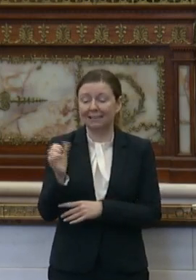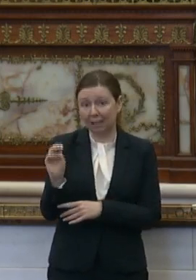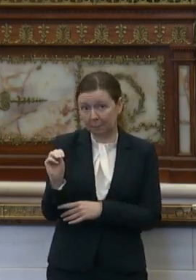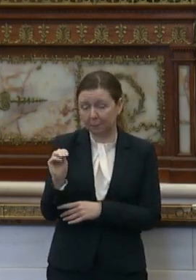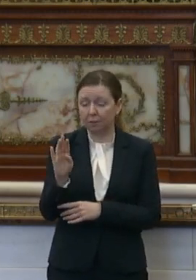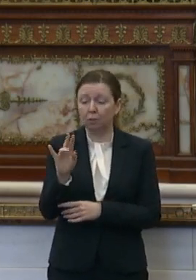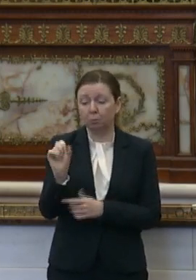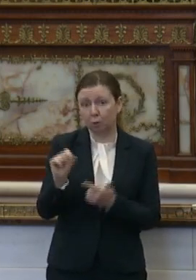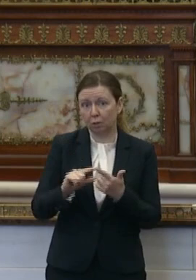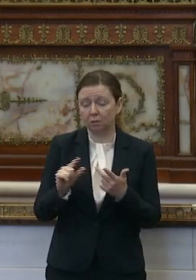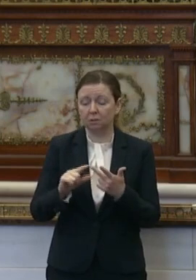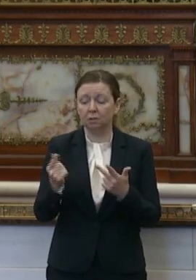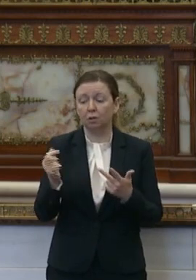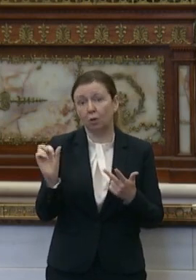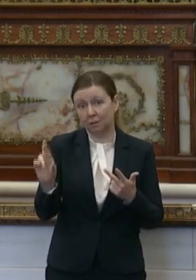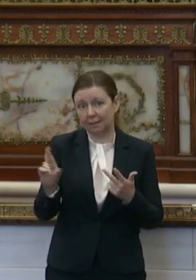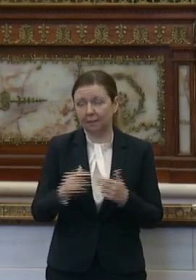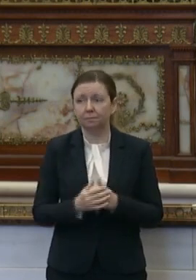Brooks Gauthier.